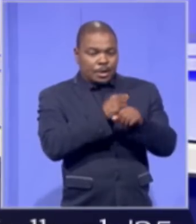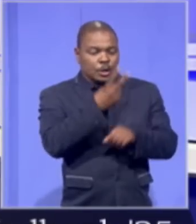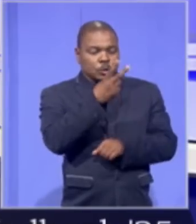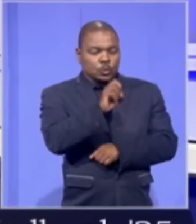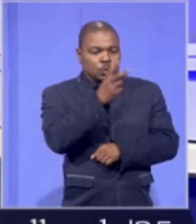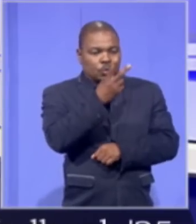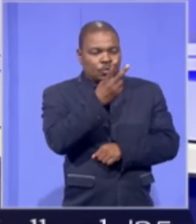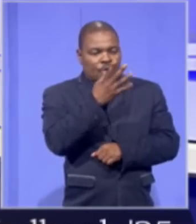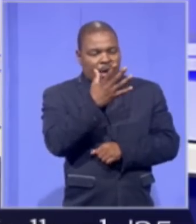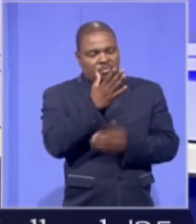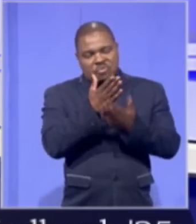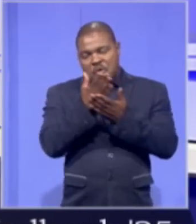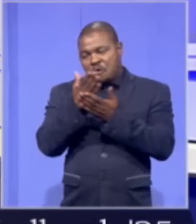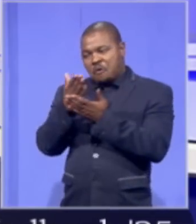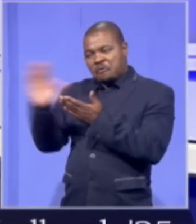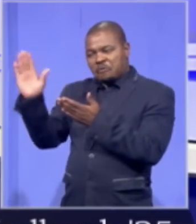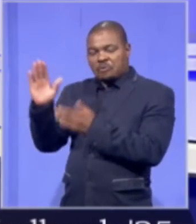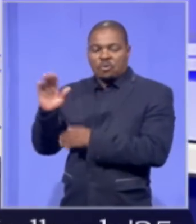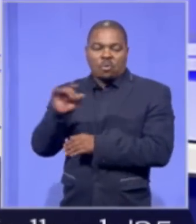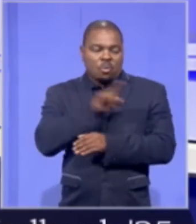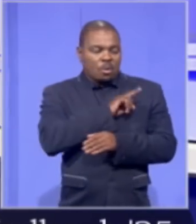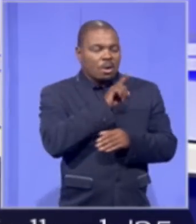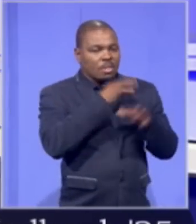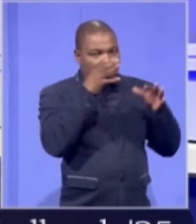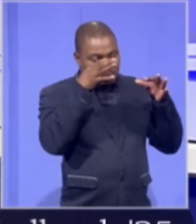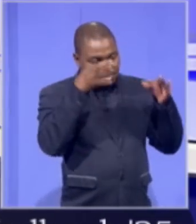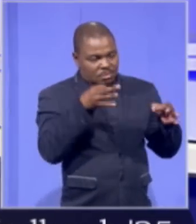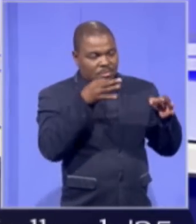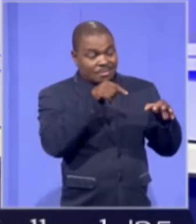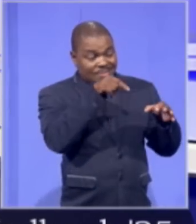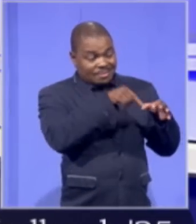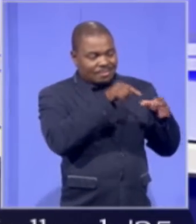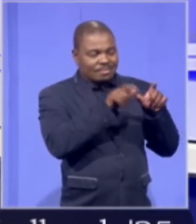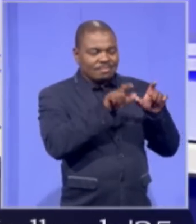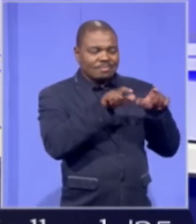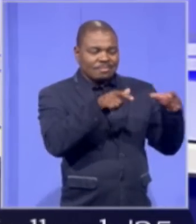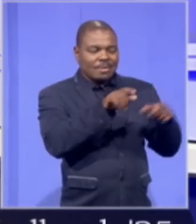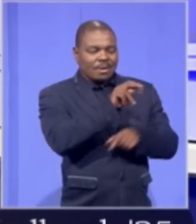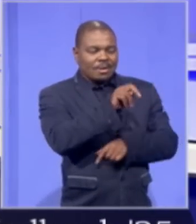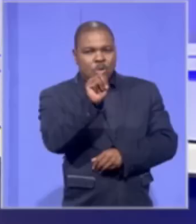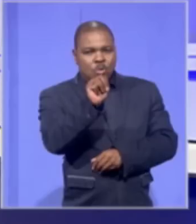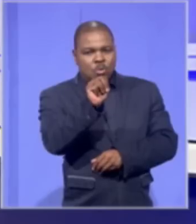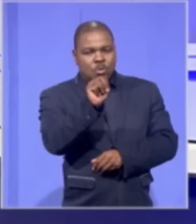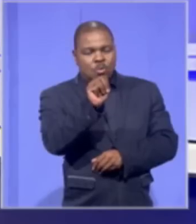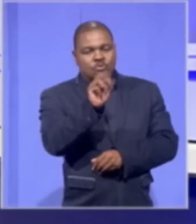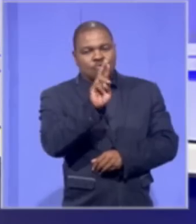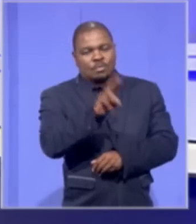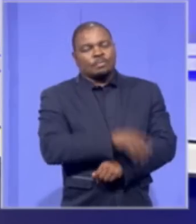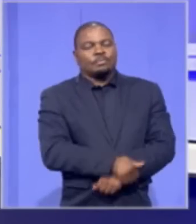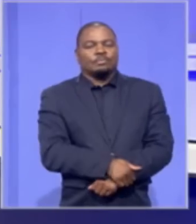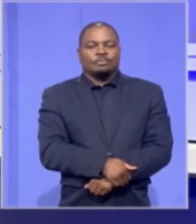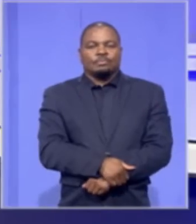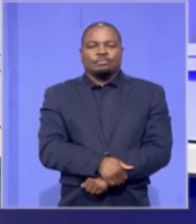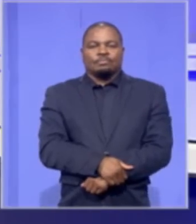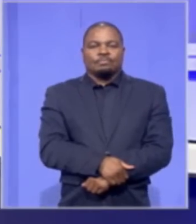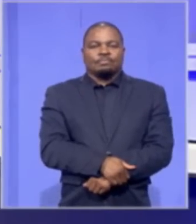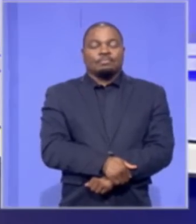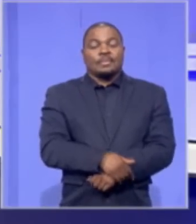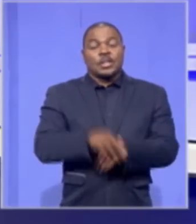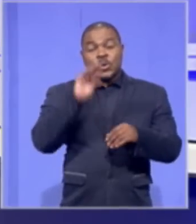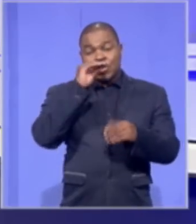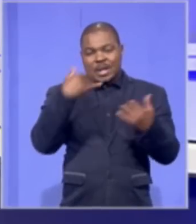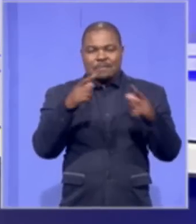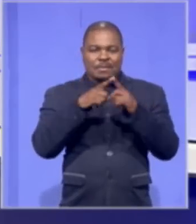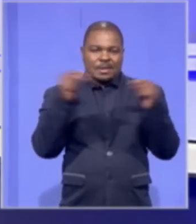2025 morago ga sephetho seo se tšerwego ke komiti phetiši ya NSL. Bagešo di felela mo